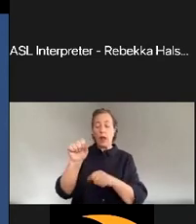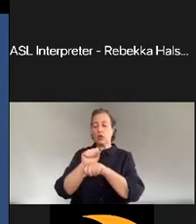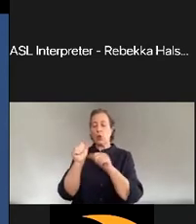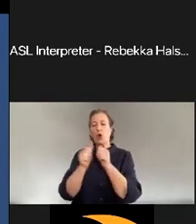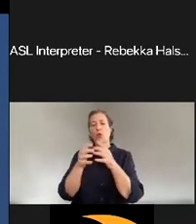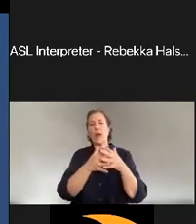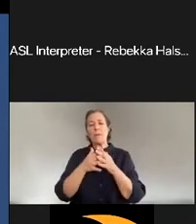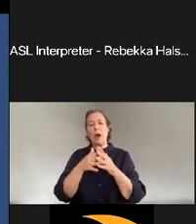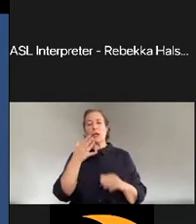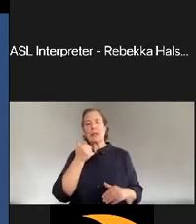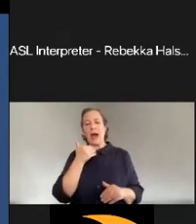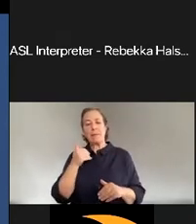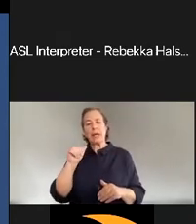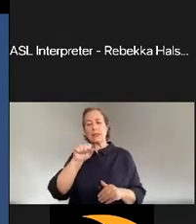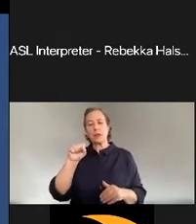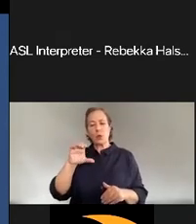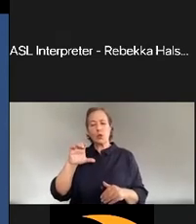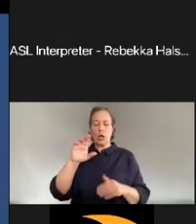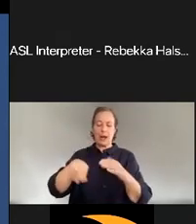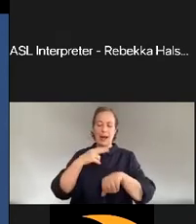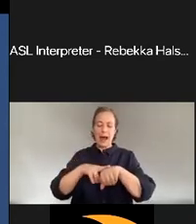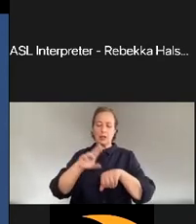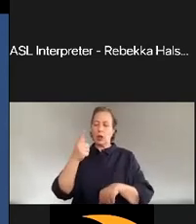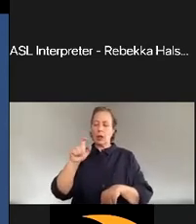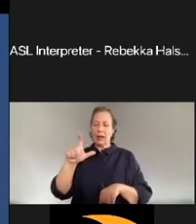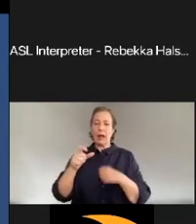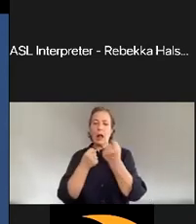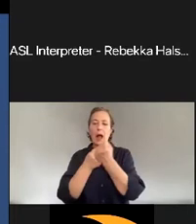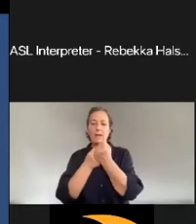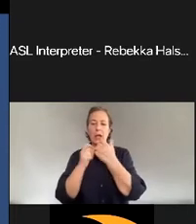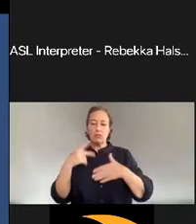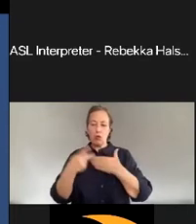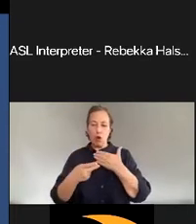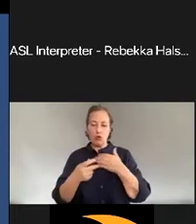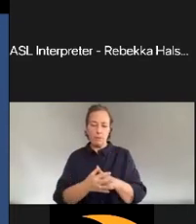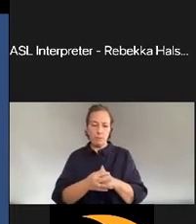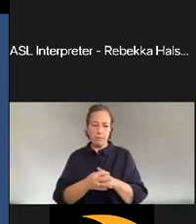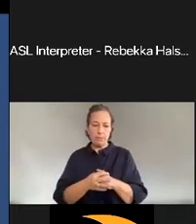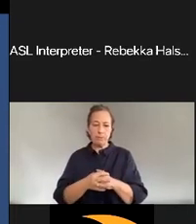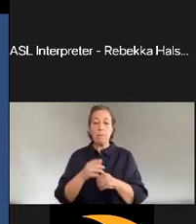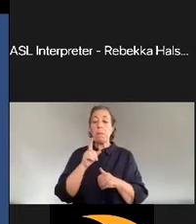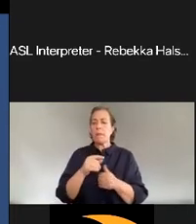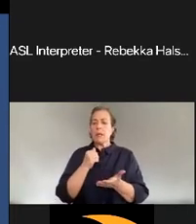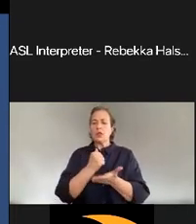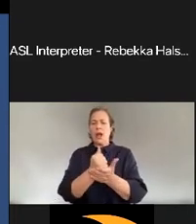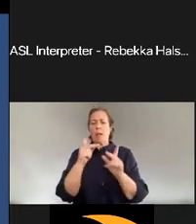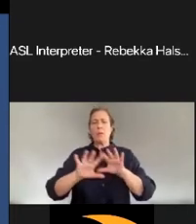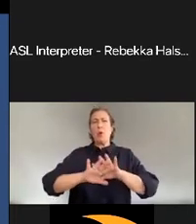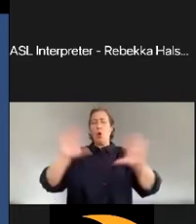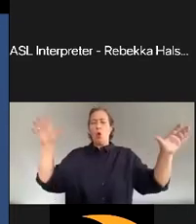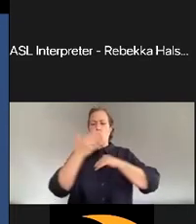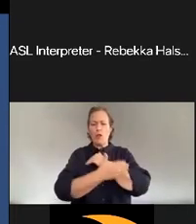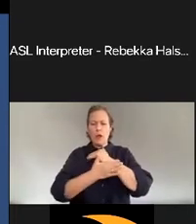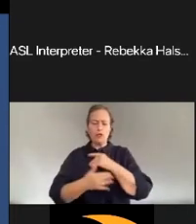Diabetes Association's National Legal Advocate Program, where she helped people from across the country fight discrimination in